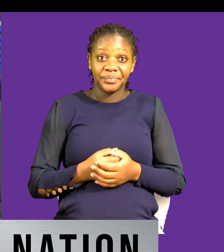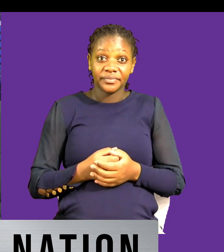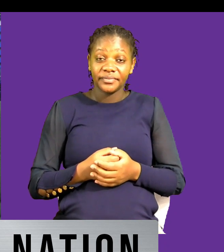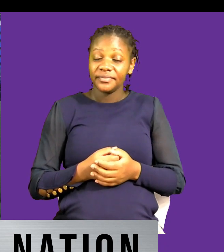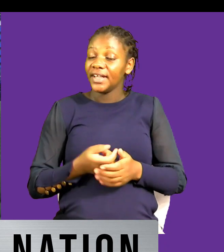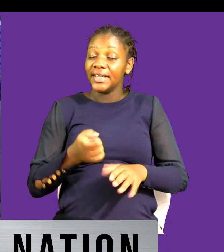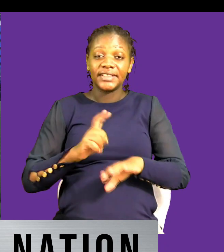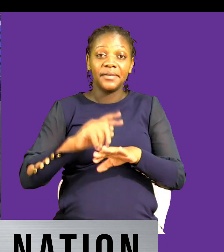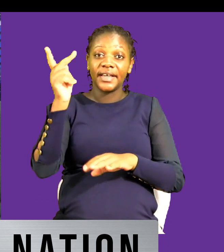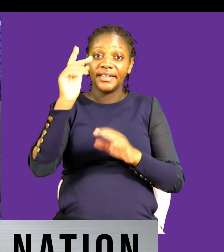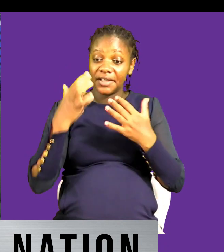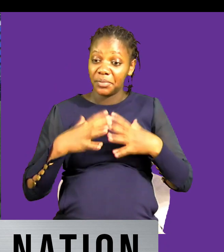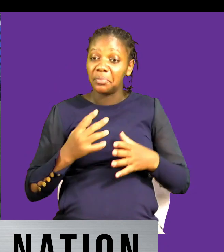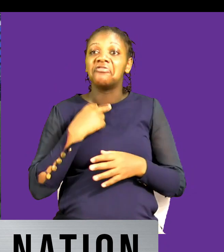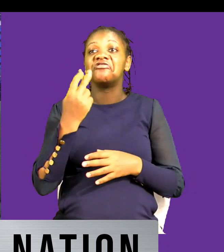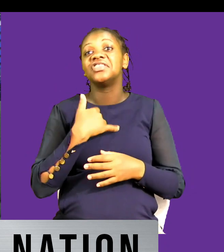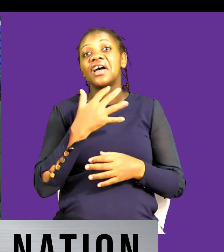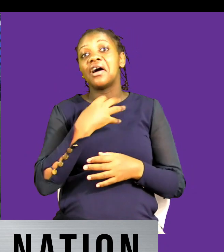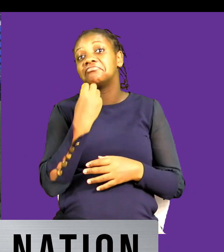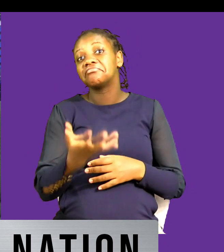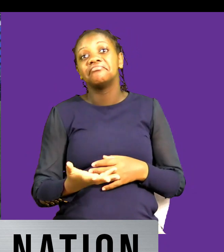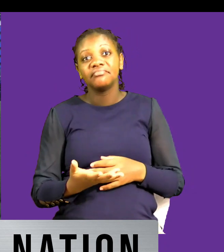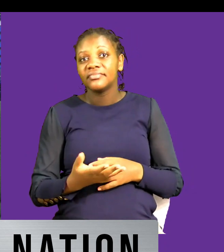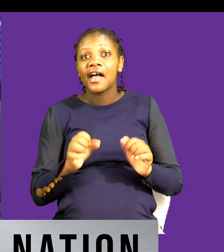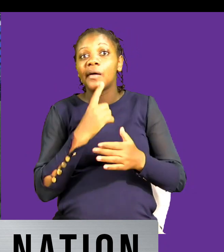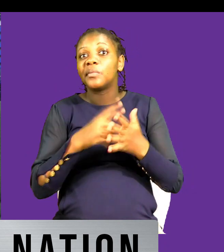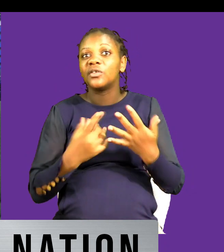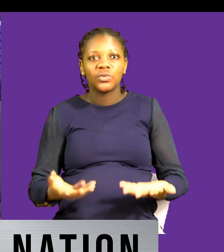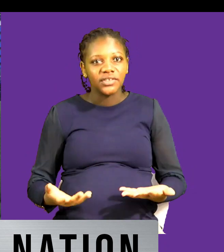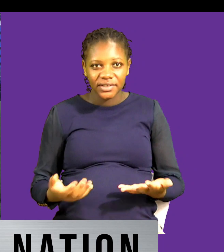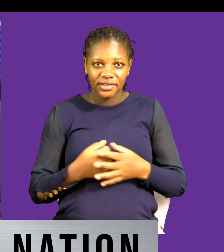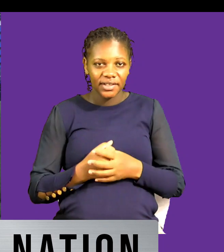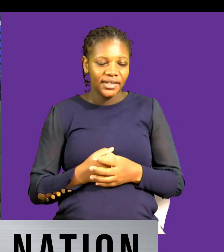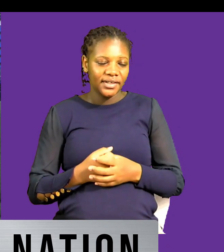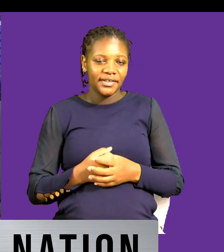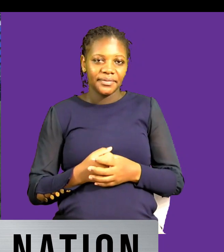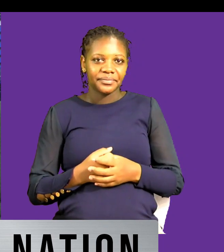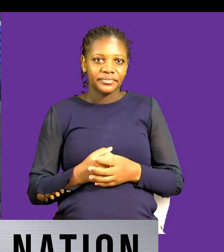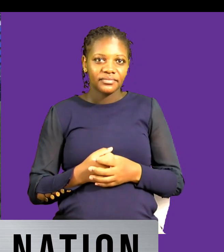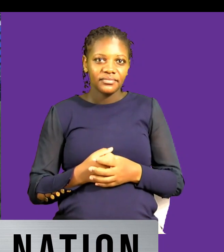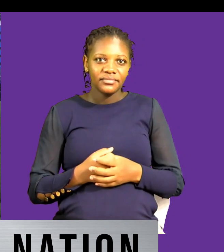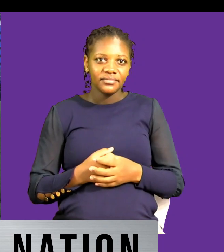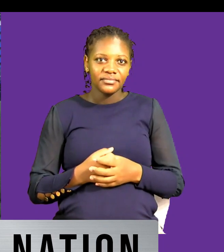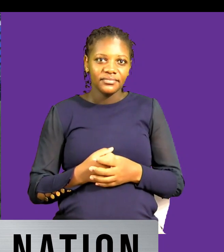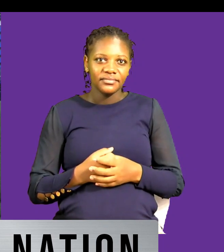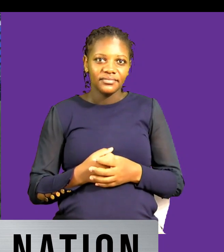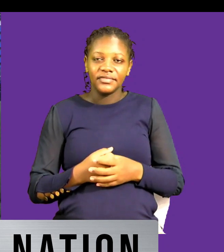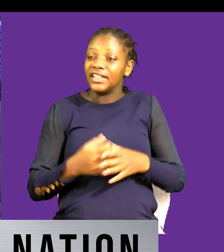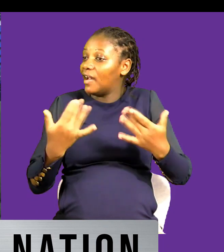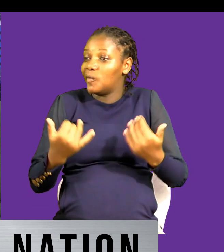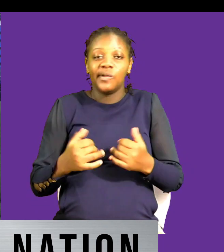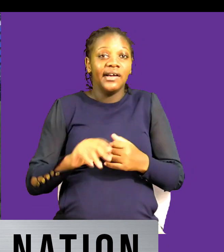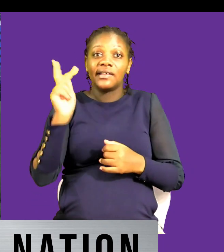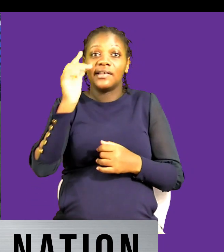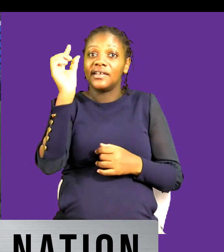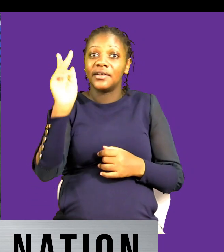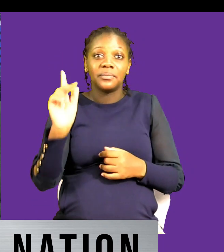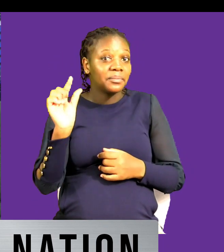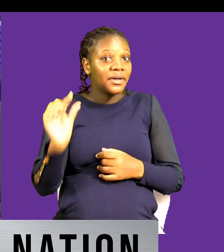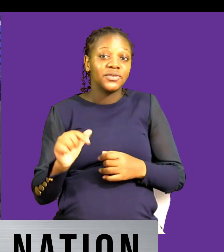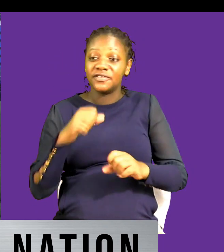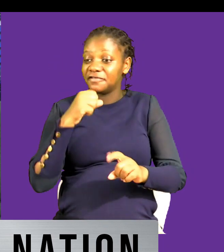voice to speak through? I think the Mwananchi now has to come out and take over the space. And they this have is already where elected people. It will be a rogue. It will